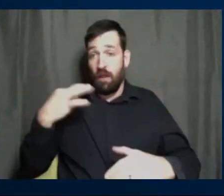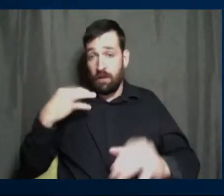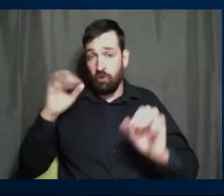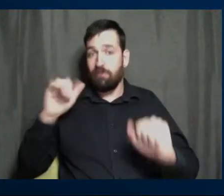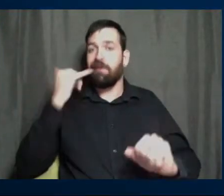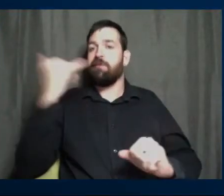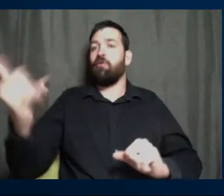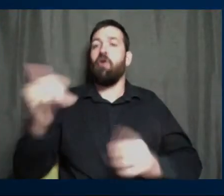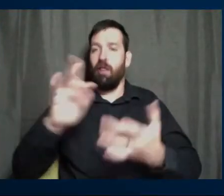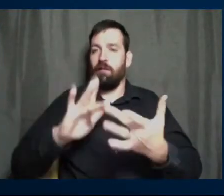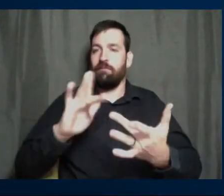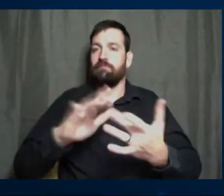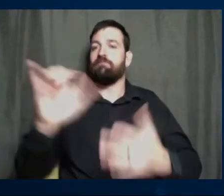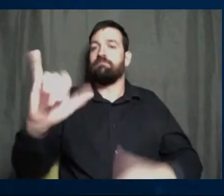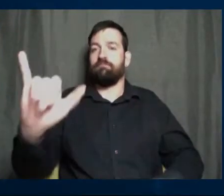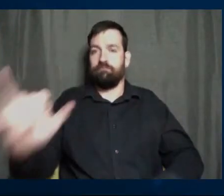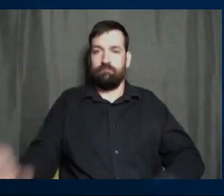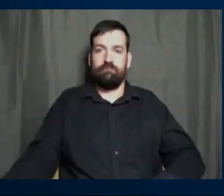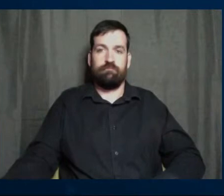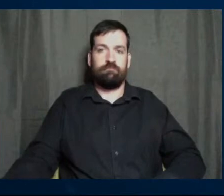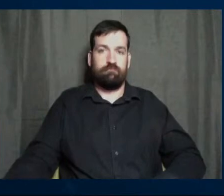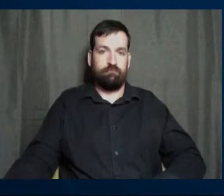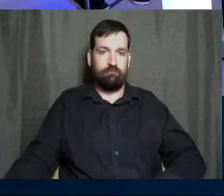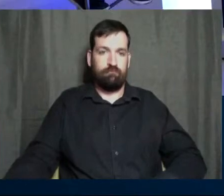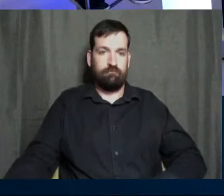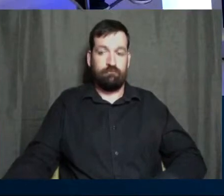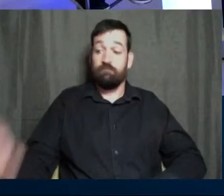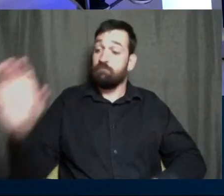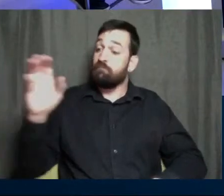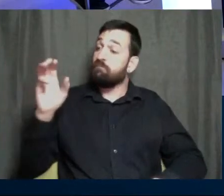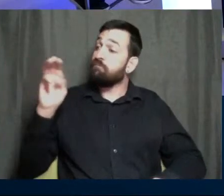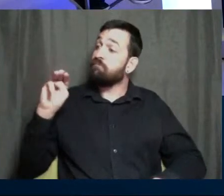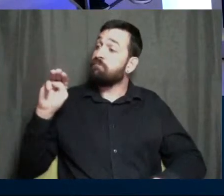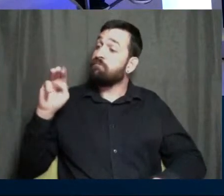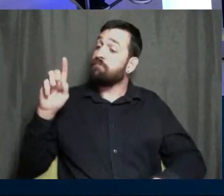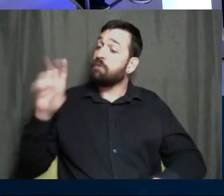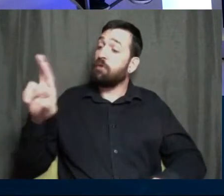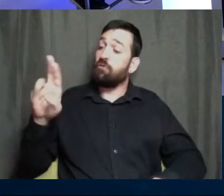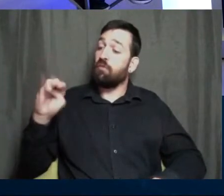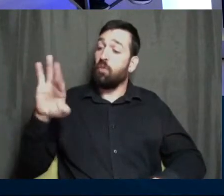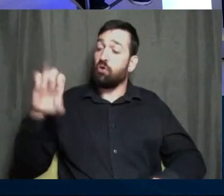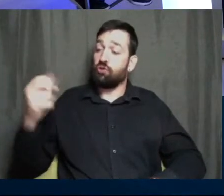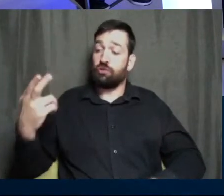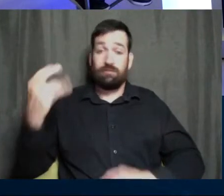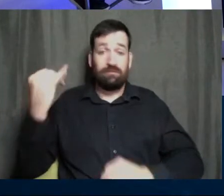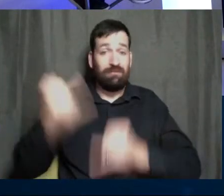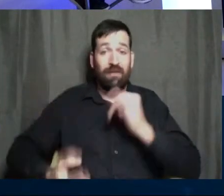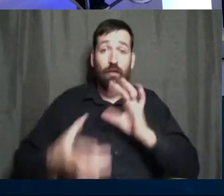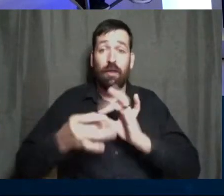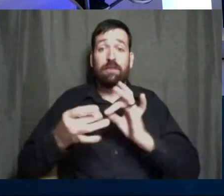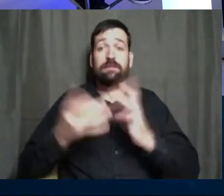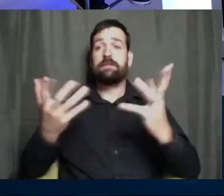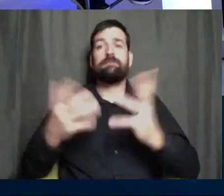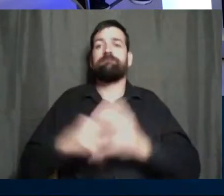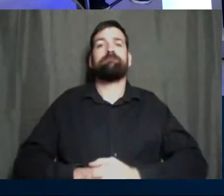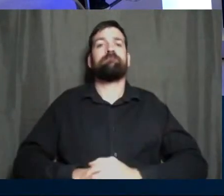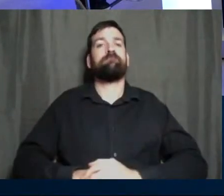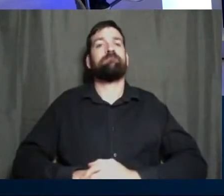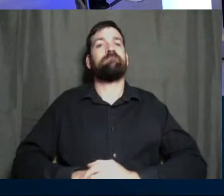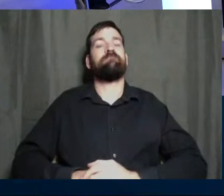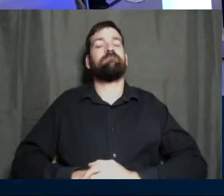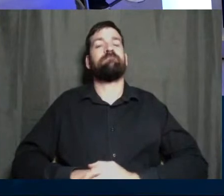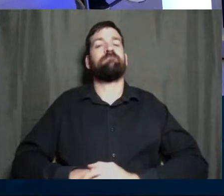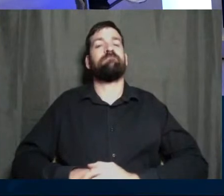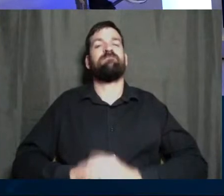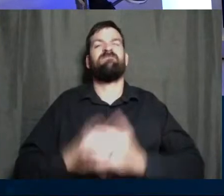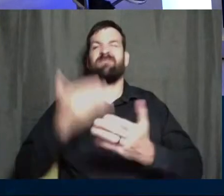same information. Exactly. All right. Dr. Morsch, I'm going to stay with you. Just what are your final thoughts today? What can you send us off into the week with a good